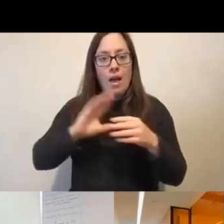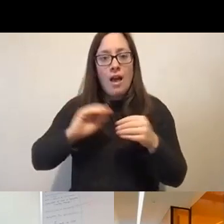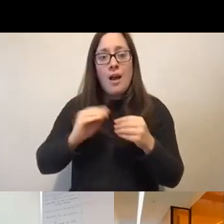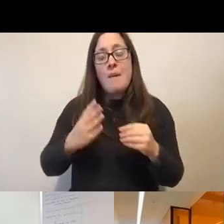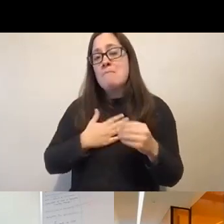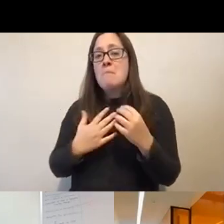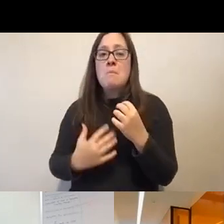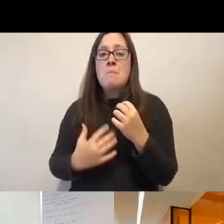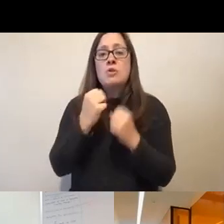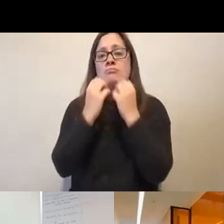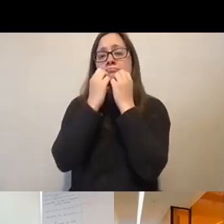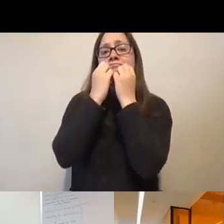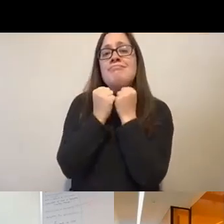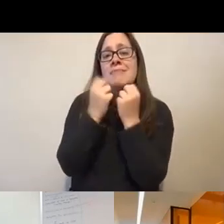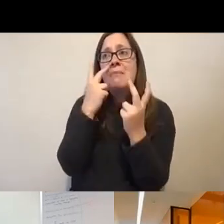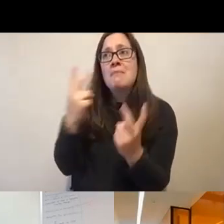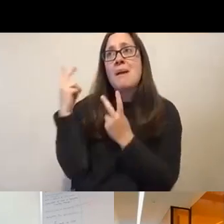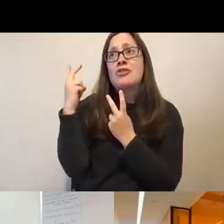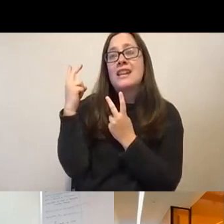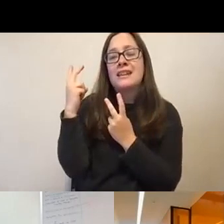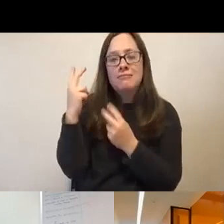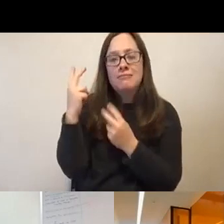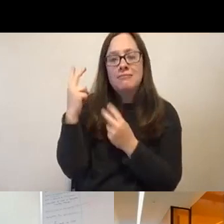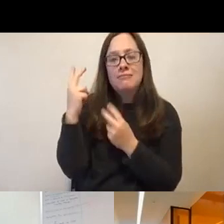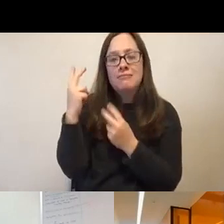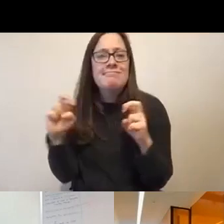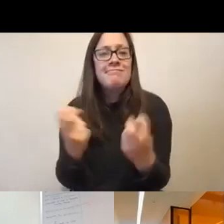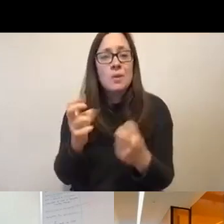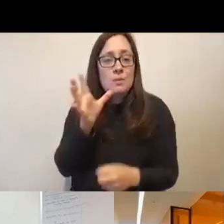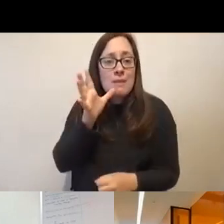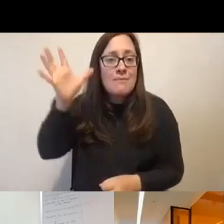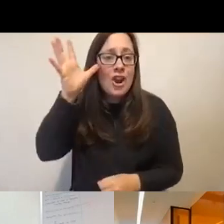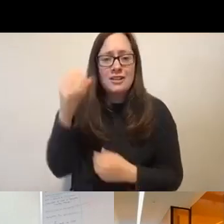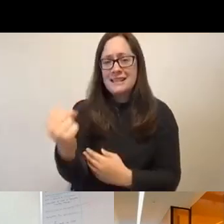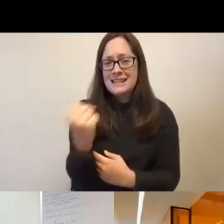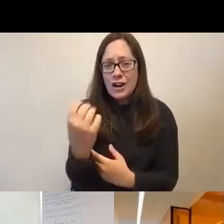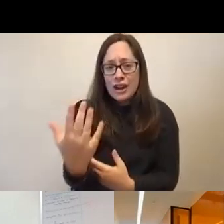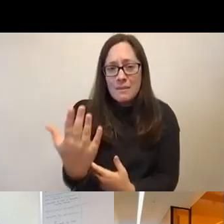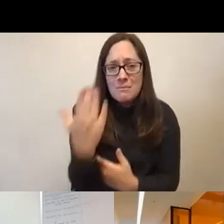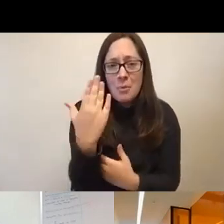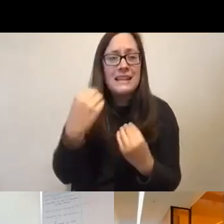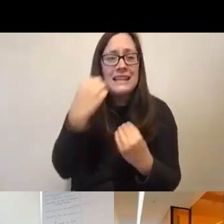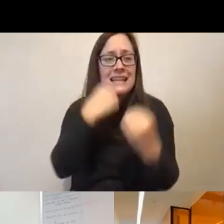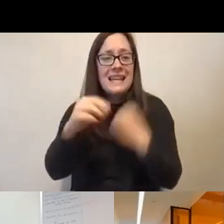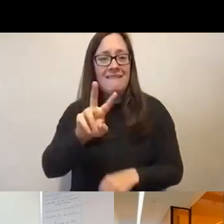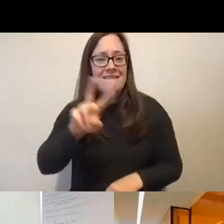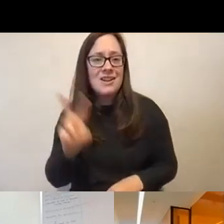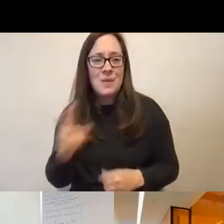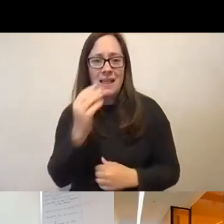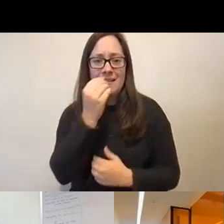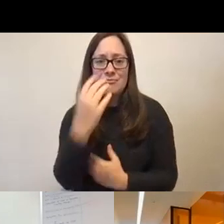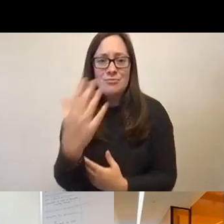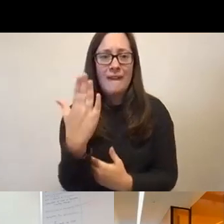just sitting with my parents at the kitchen table on a Saturday morning, eating a traditional Venezuelan breakfast, which